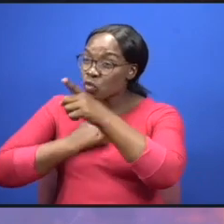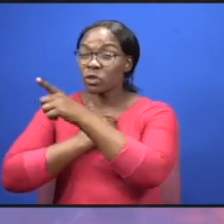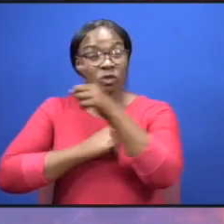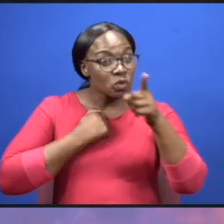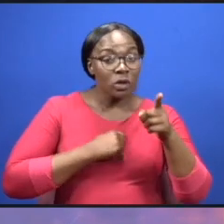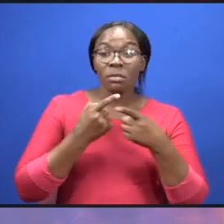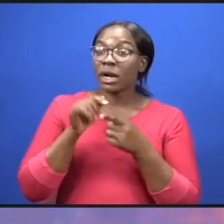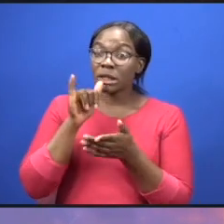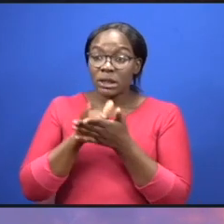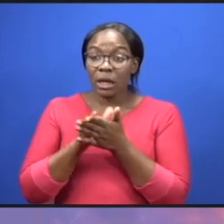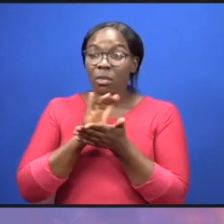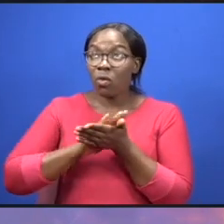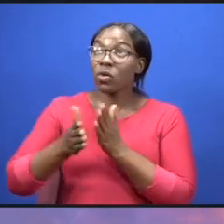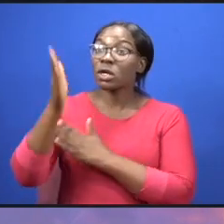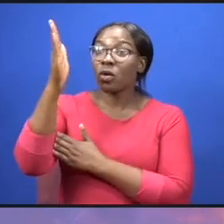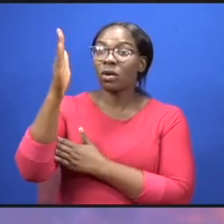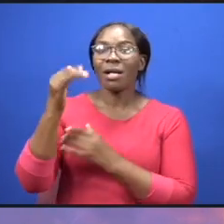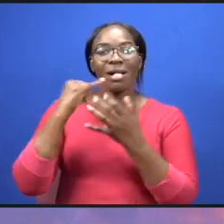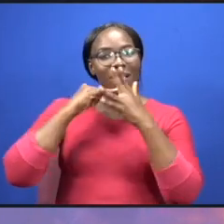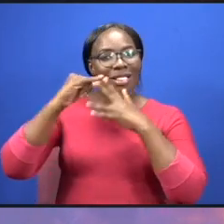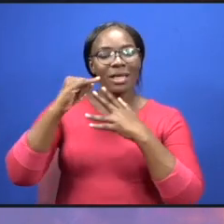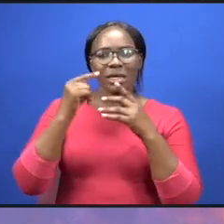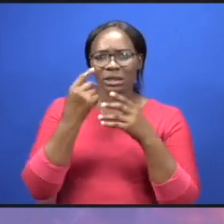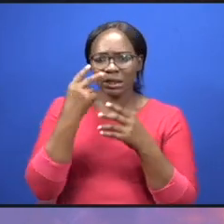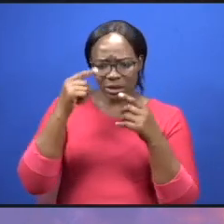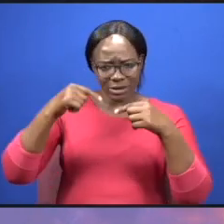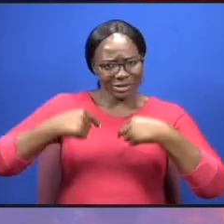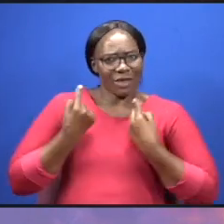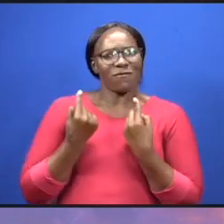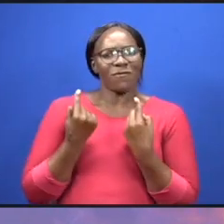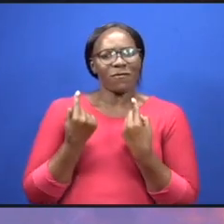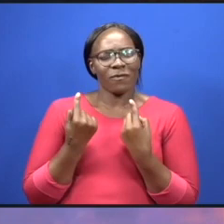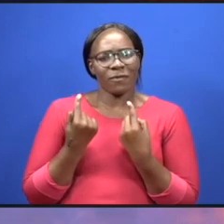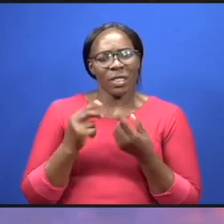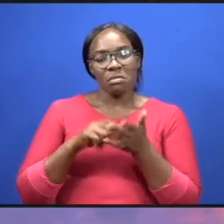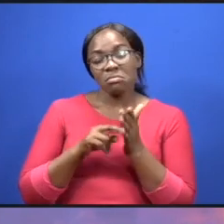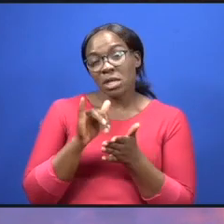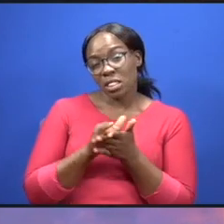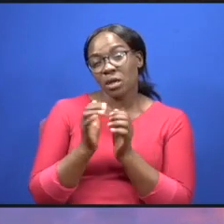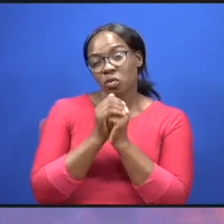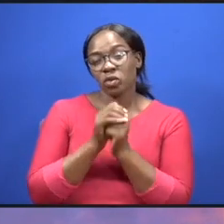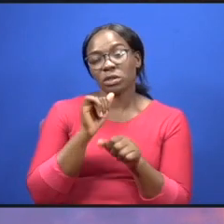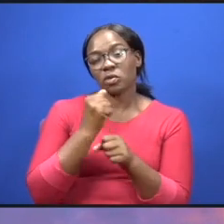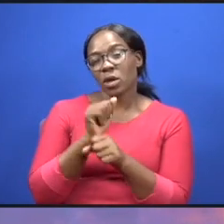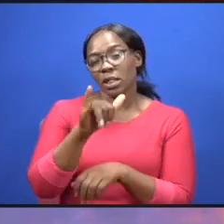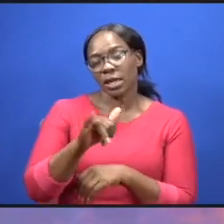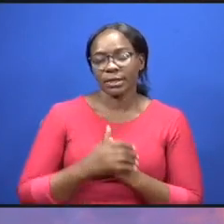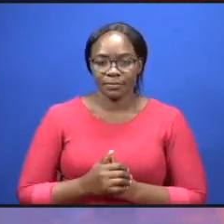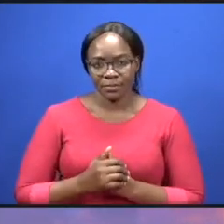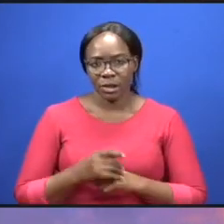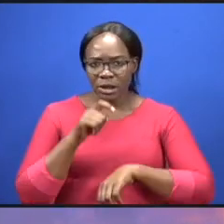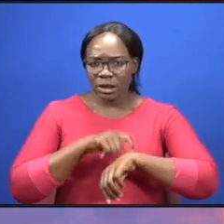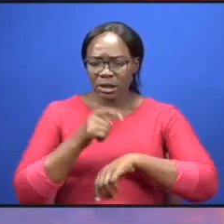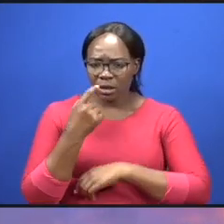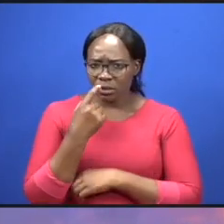you." But in the presence of a holy God, Isaiah sees himself properly. And that's what worship does, friends. When